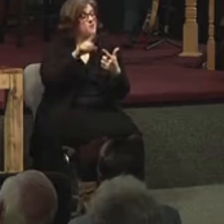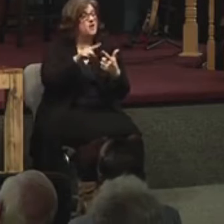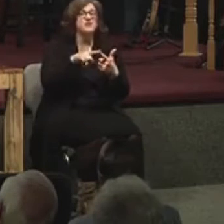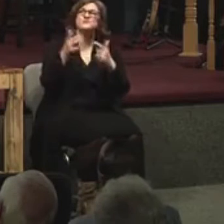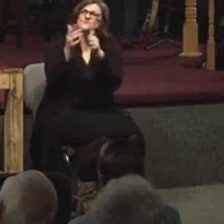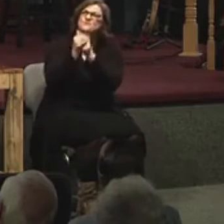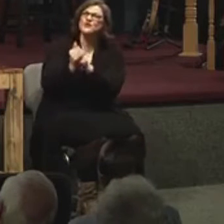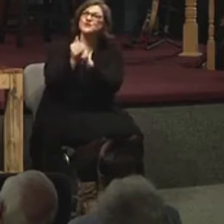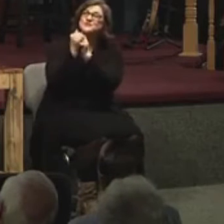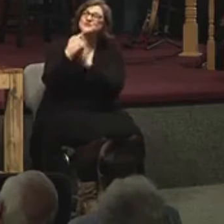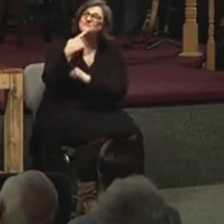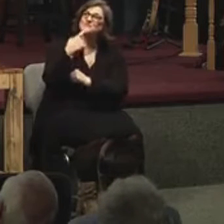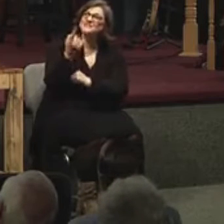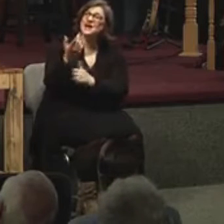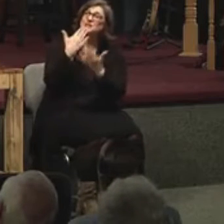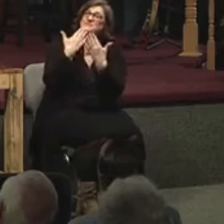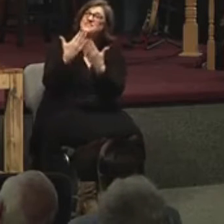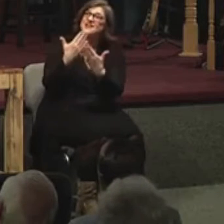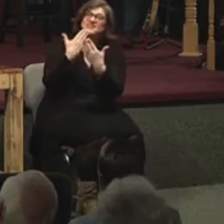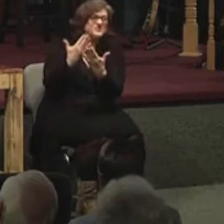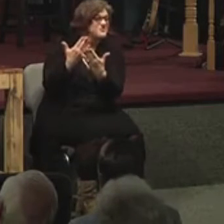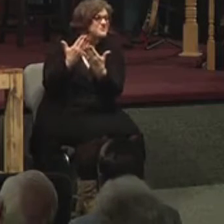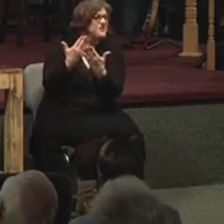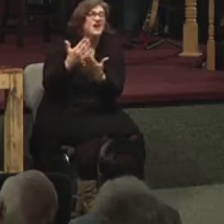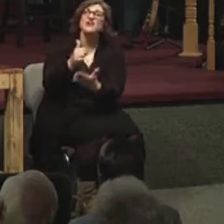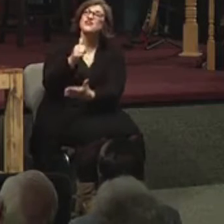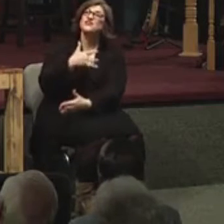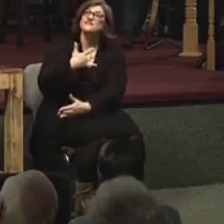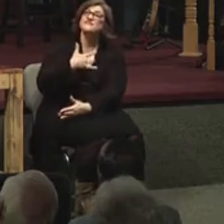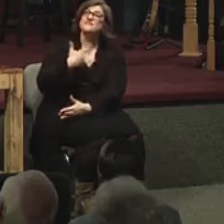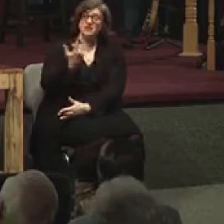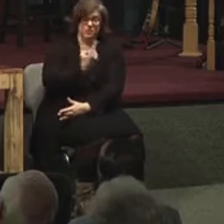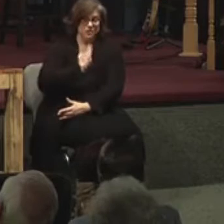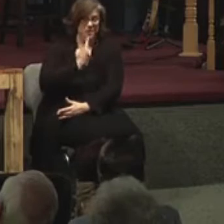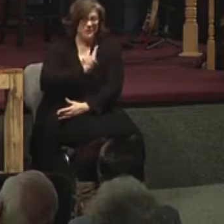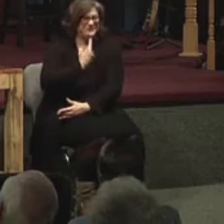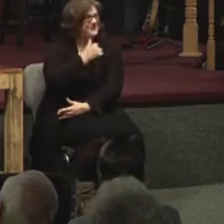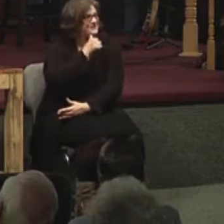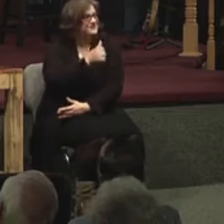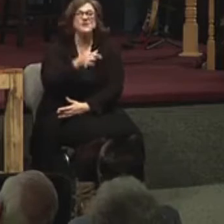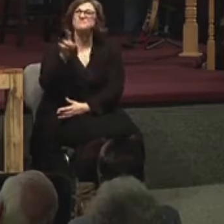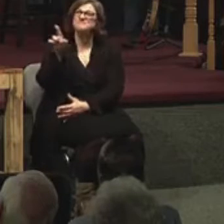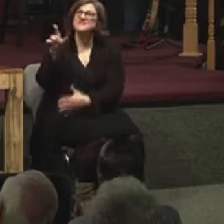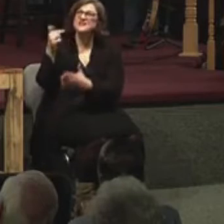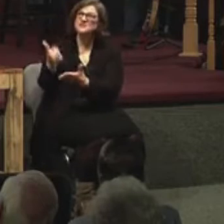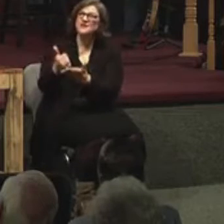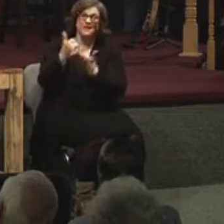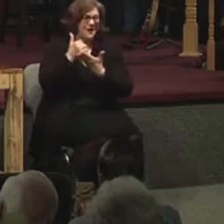you with all this, he's not going to leave you high and dry. No, he's going to see you through whatever challenge it is.